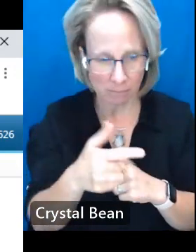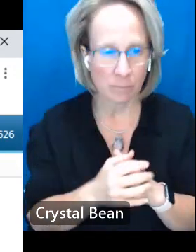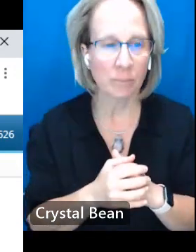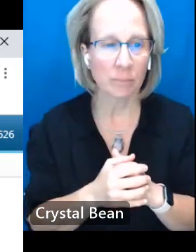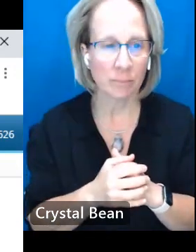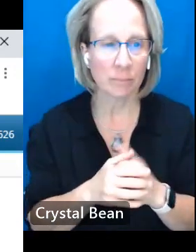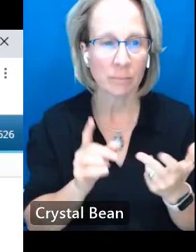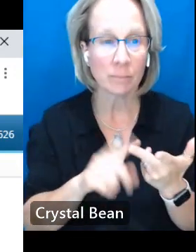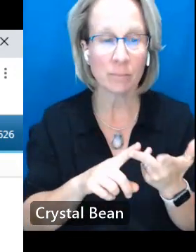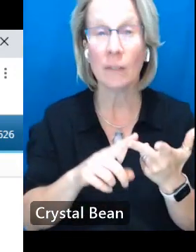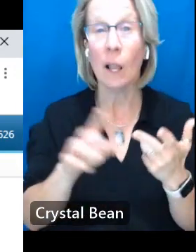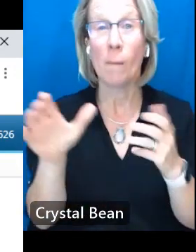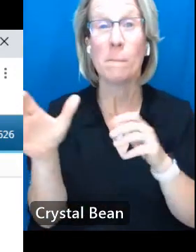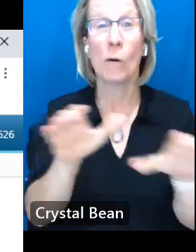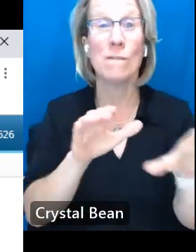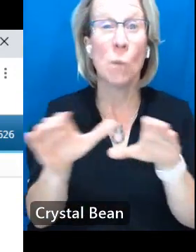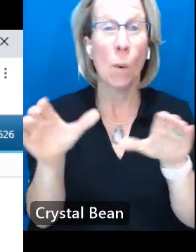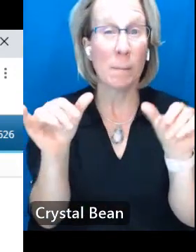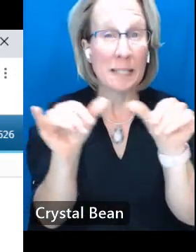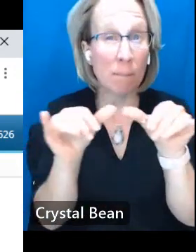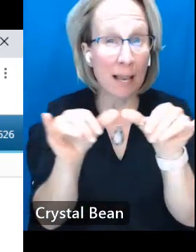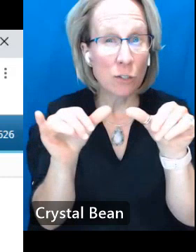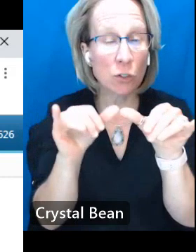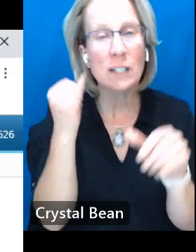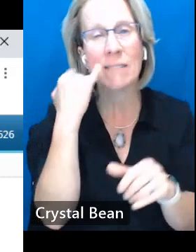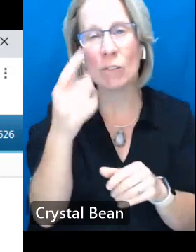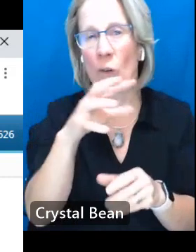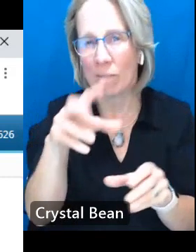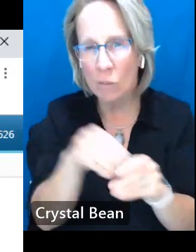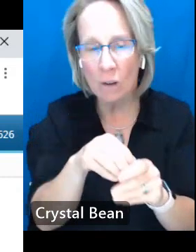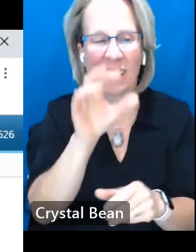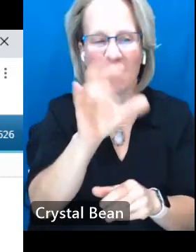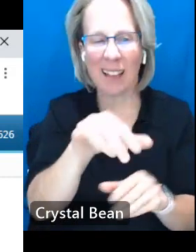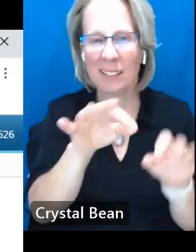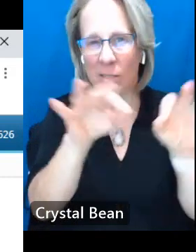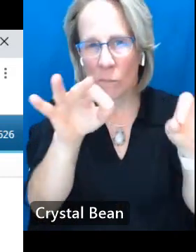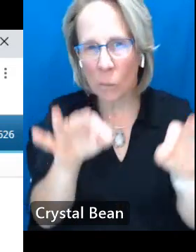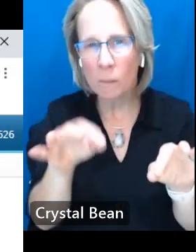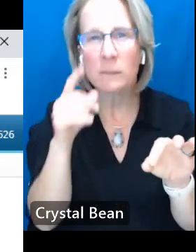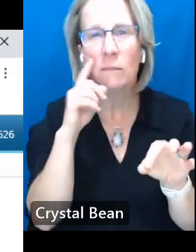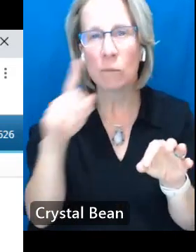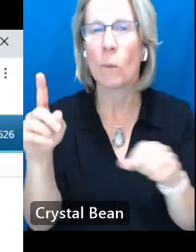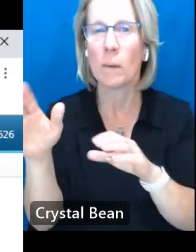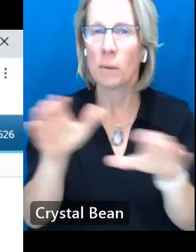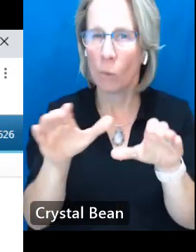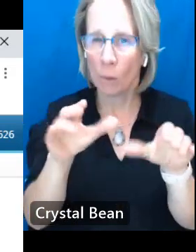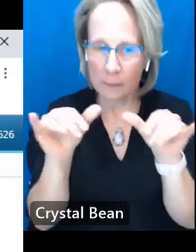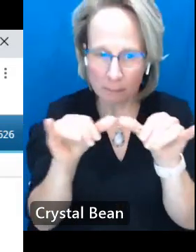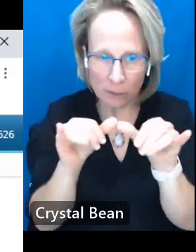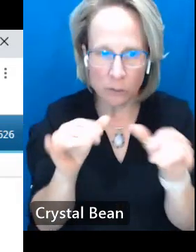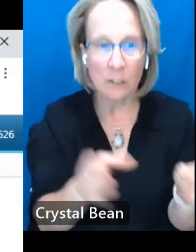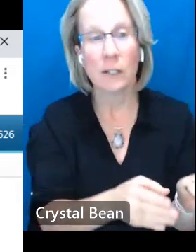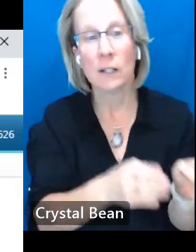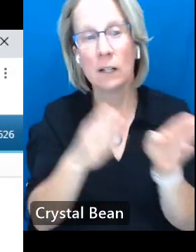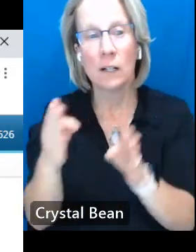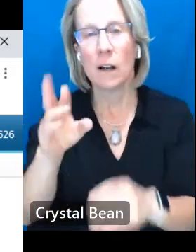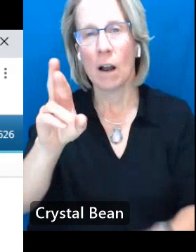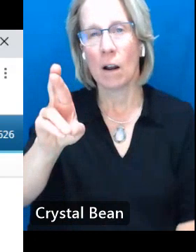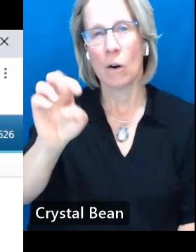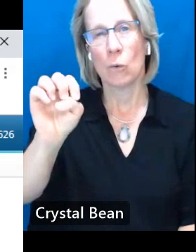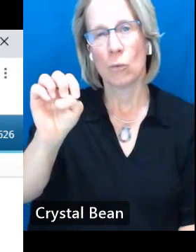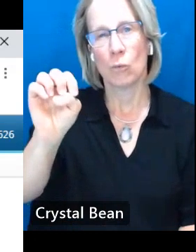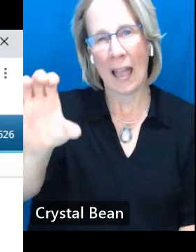Performance measures, if you've been involved with that, these are the forms for performance measures. Rec cycle, so when so